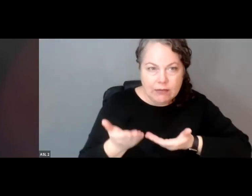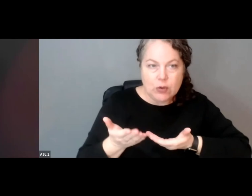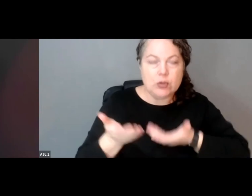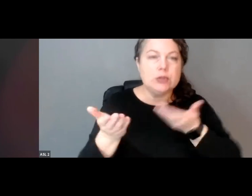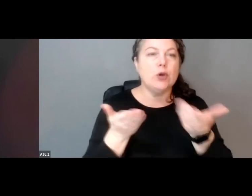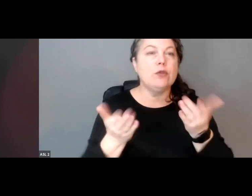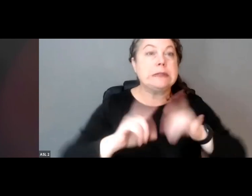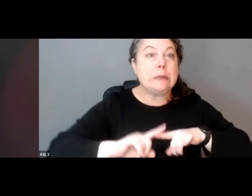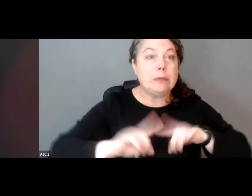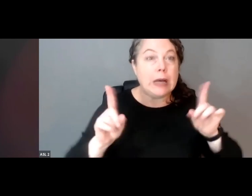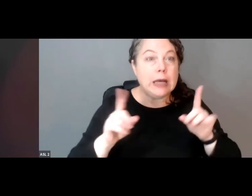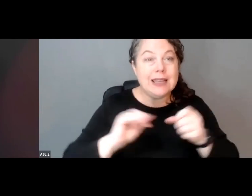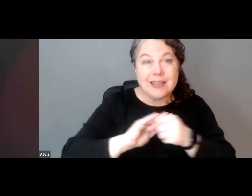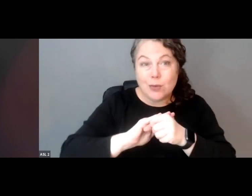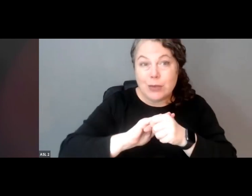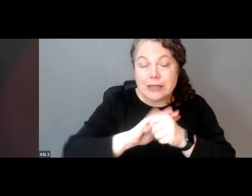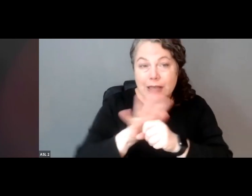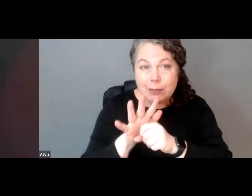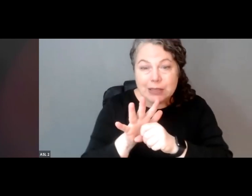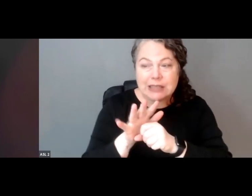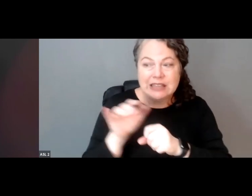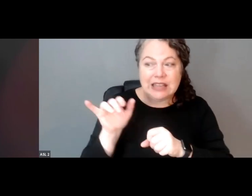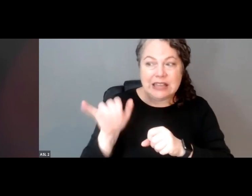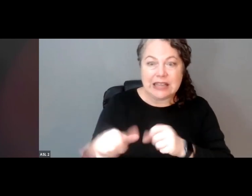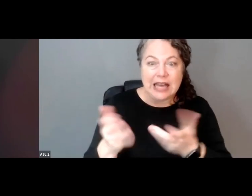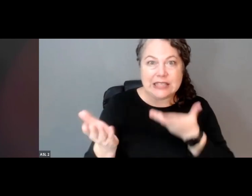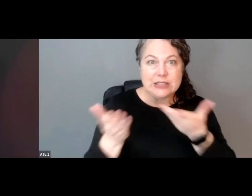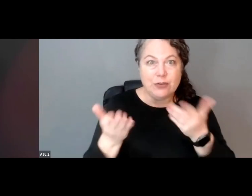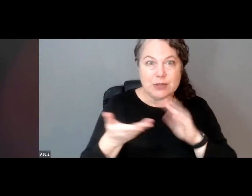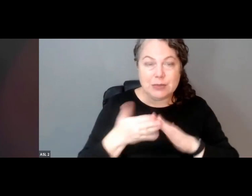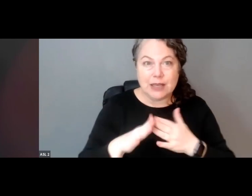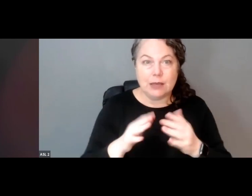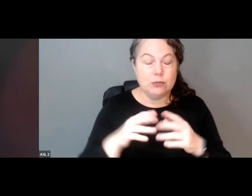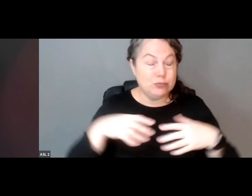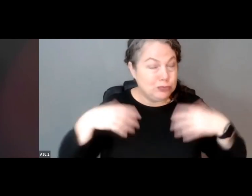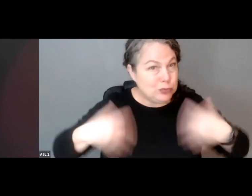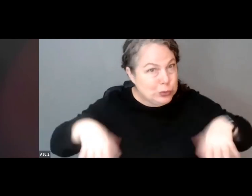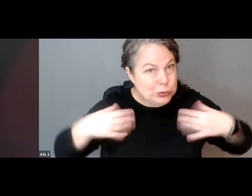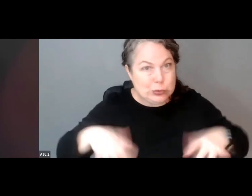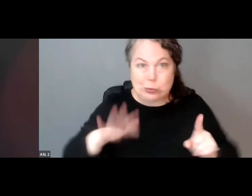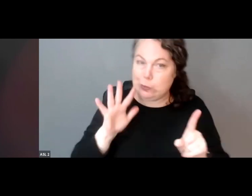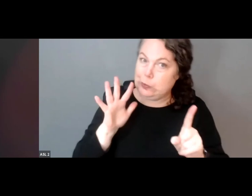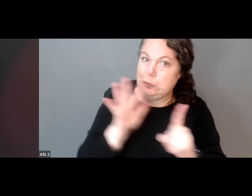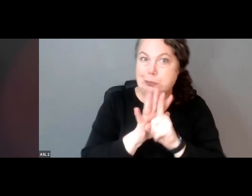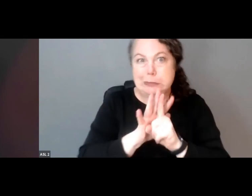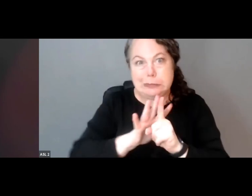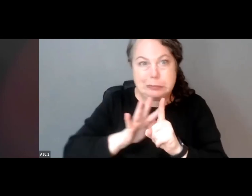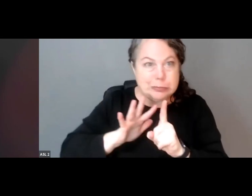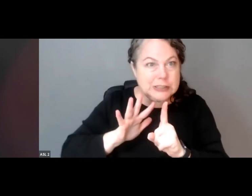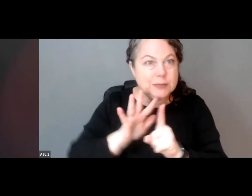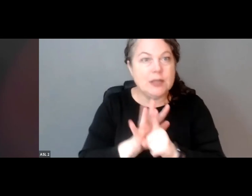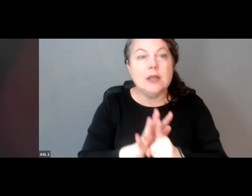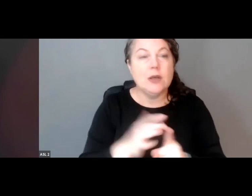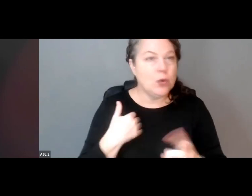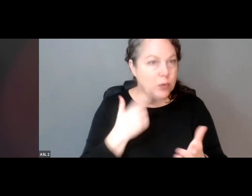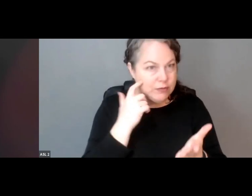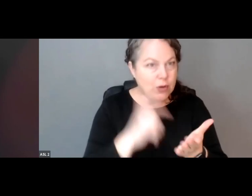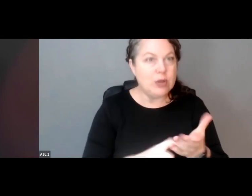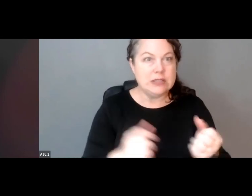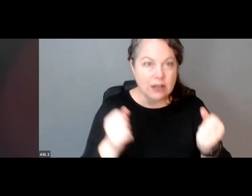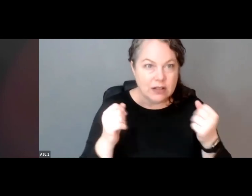pandemic, these services became very popular, much like we've noticed a lot of accommodations and